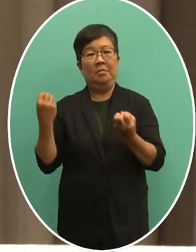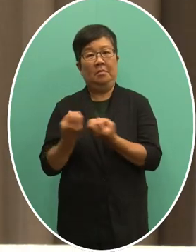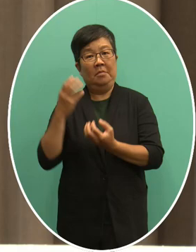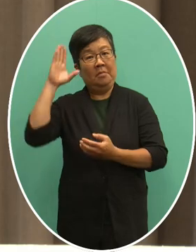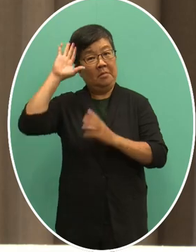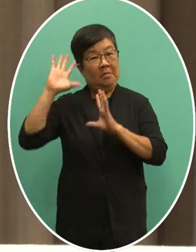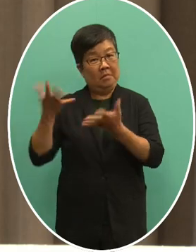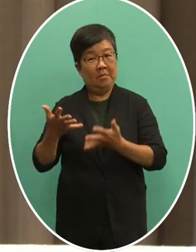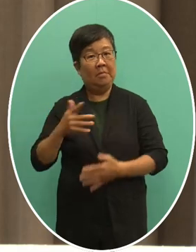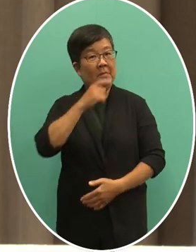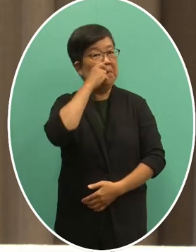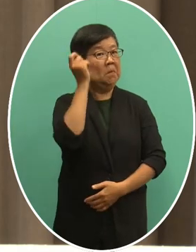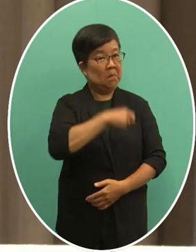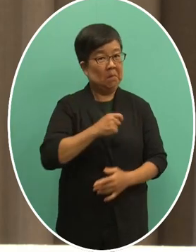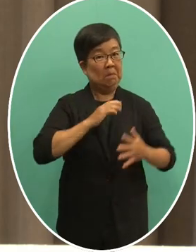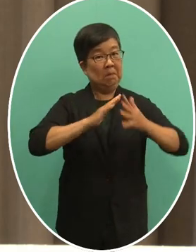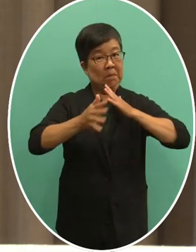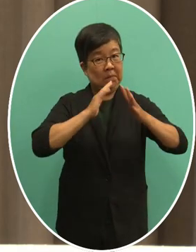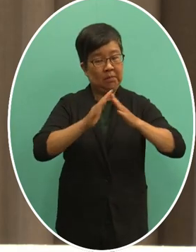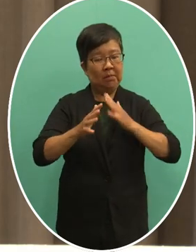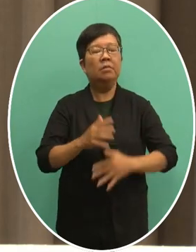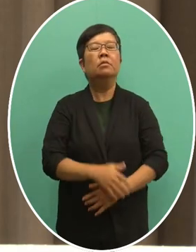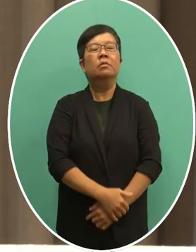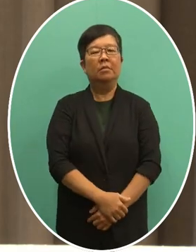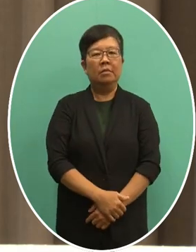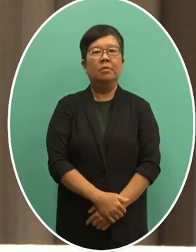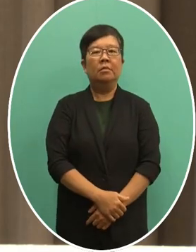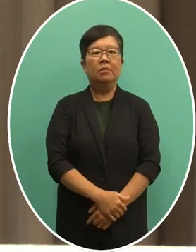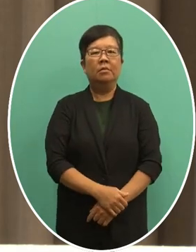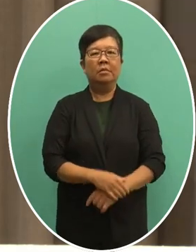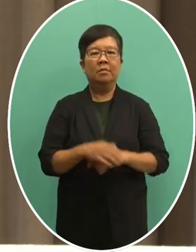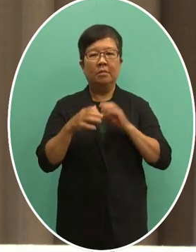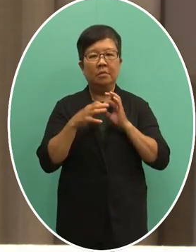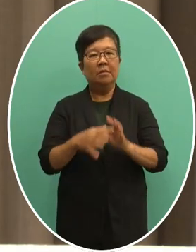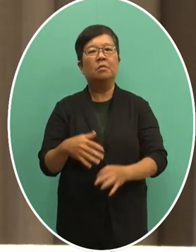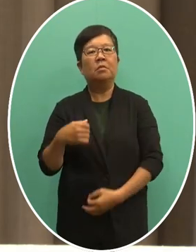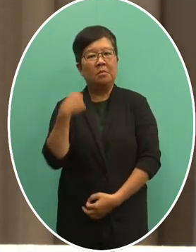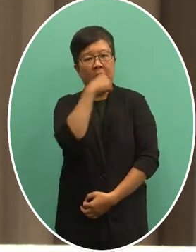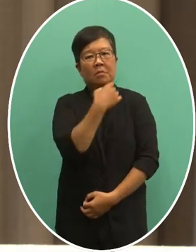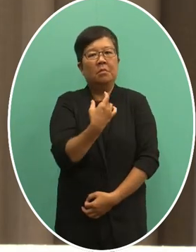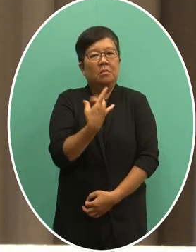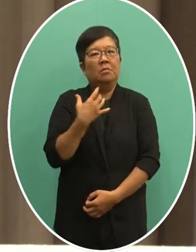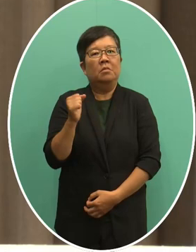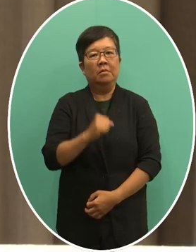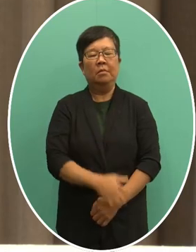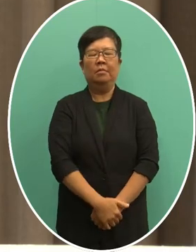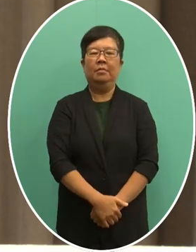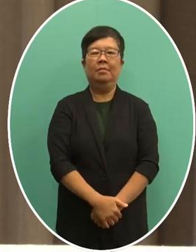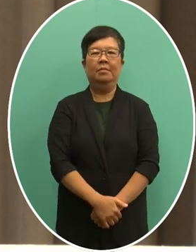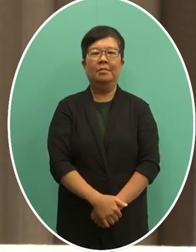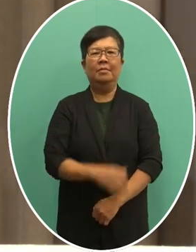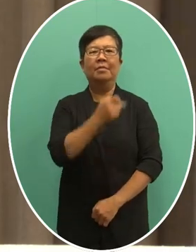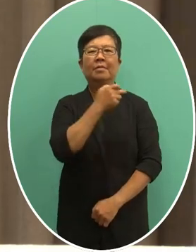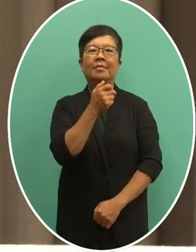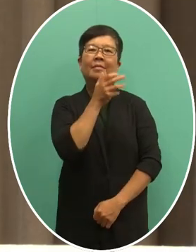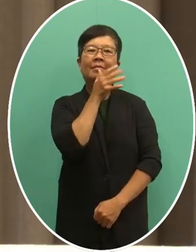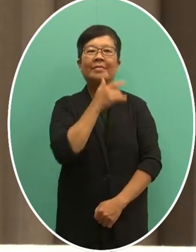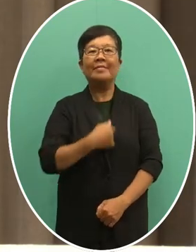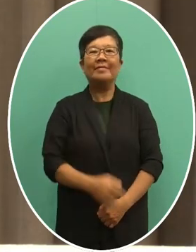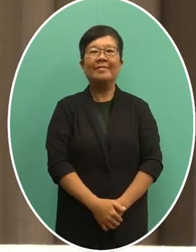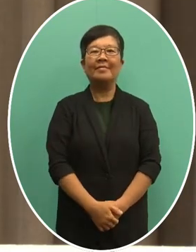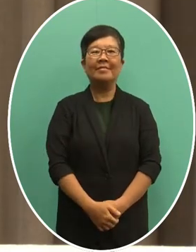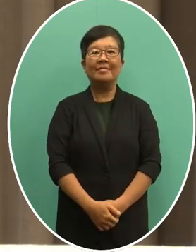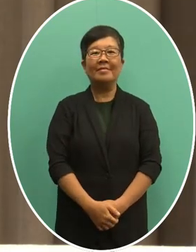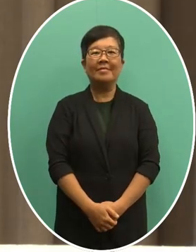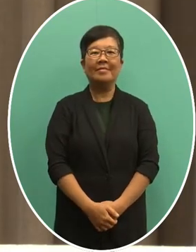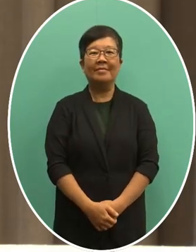changingbeing upside downinside outIt's getting very very grave concernnot only in that areabut also